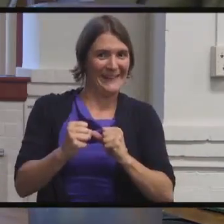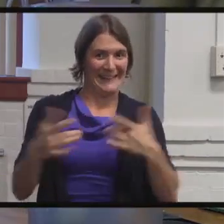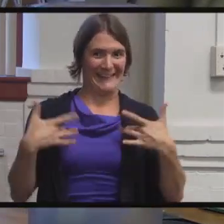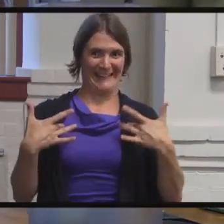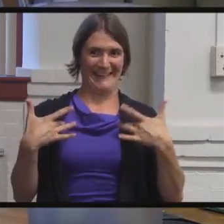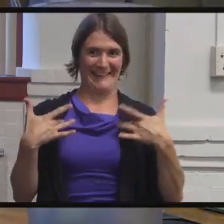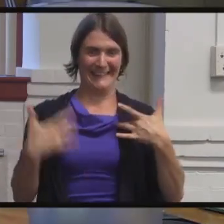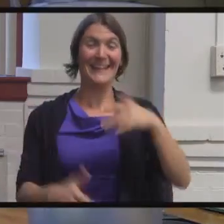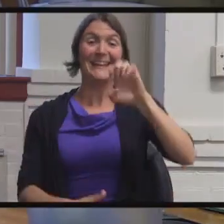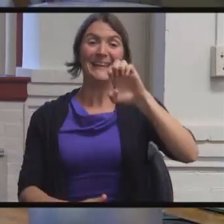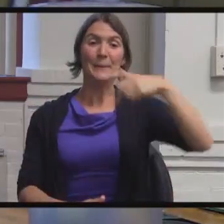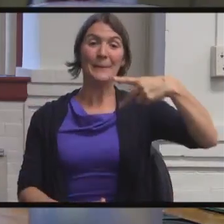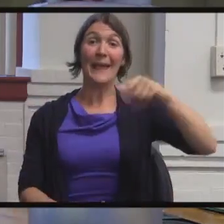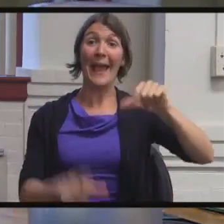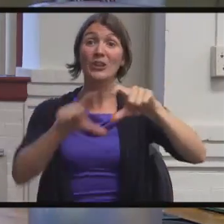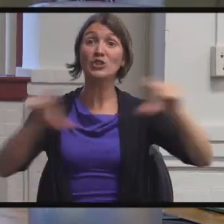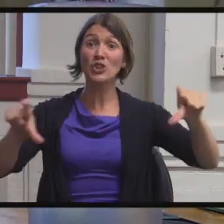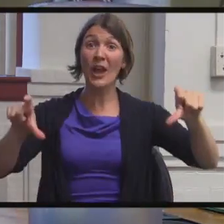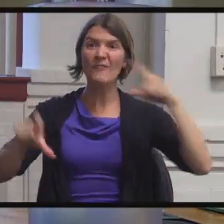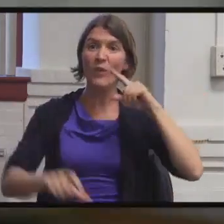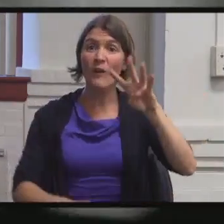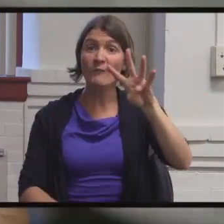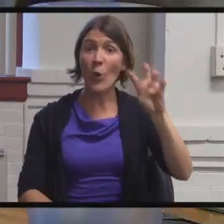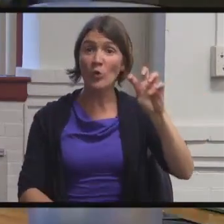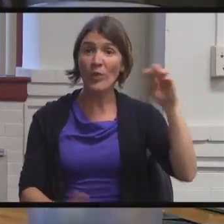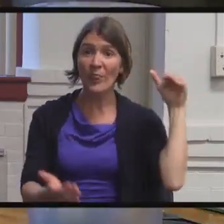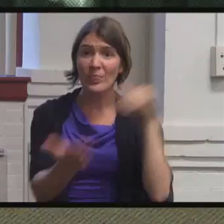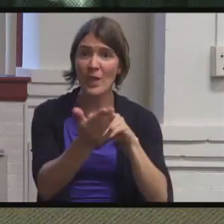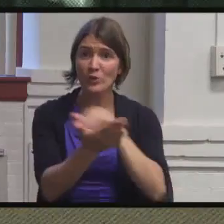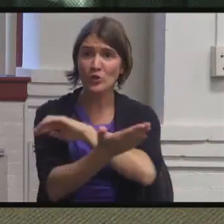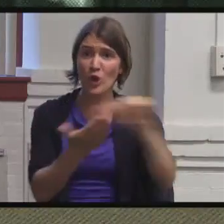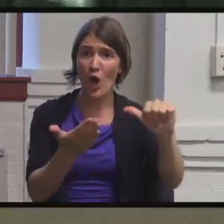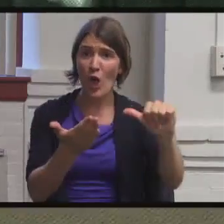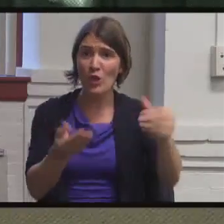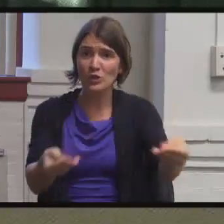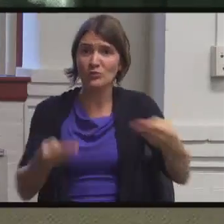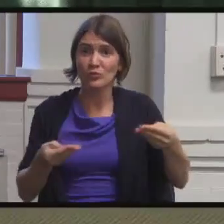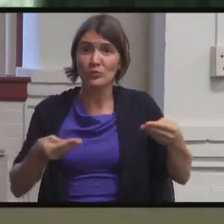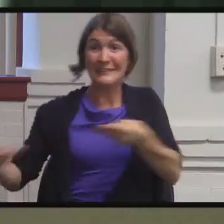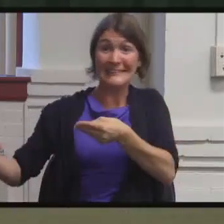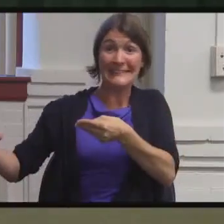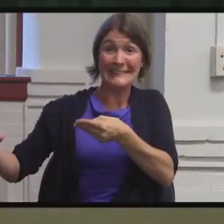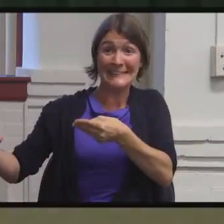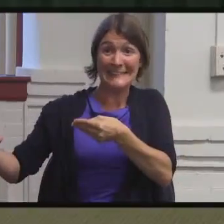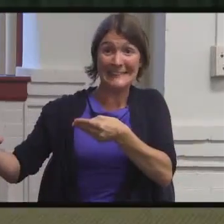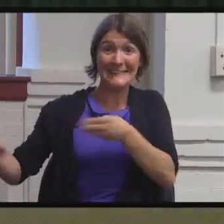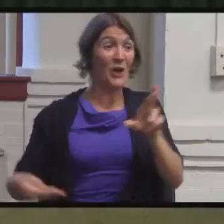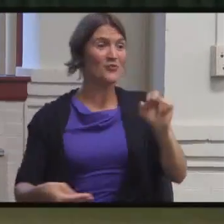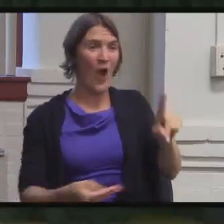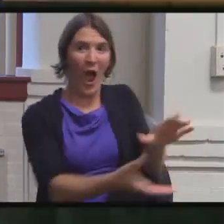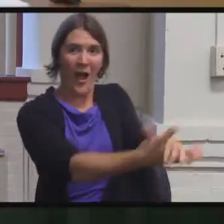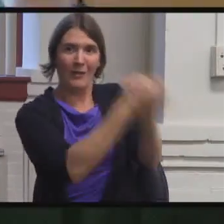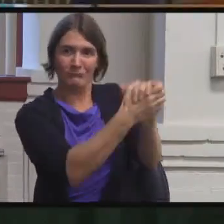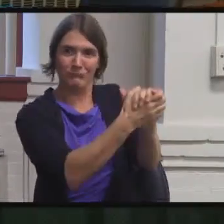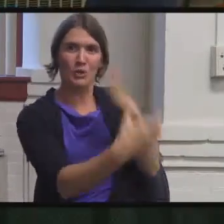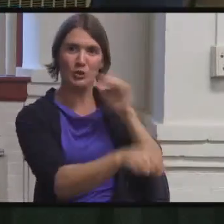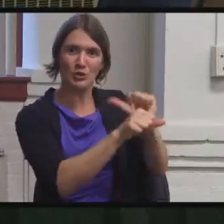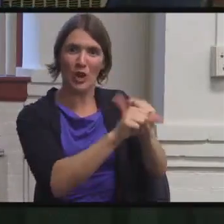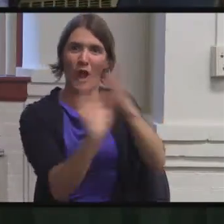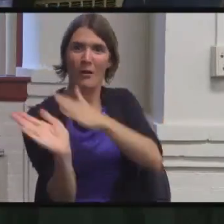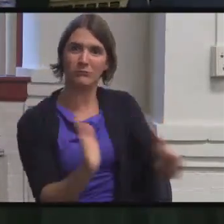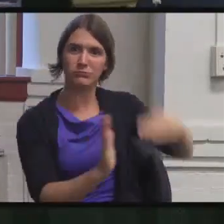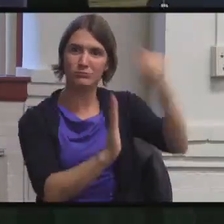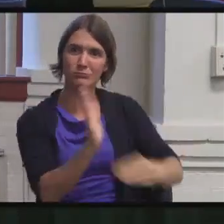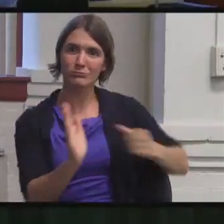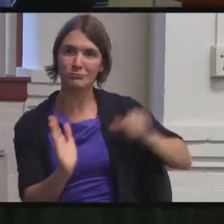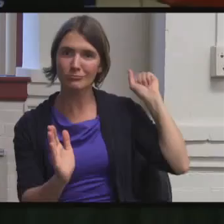the EPA check for $400,000. Rod, and congratulations. Again. Excellent.